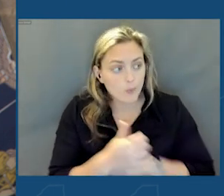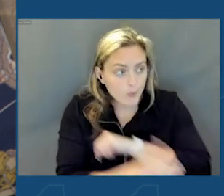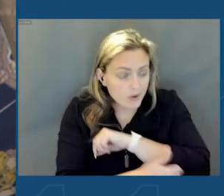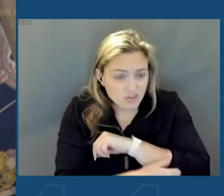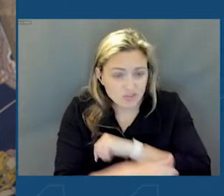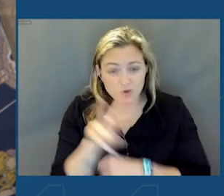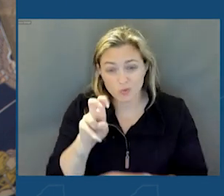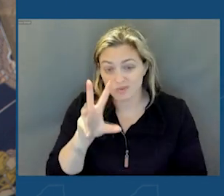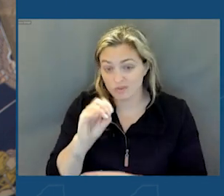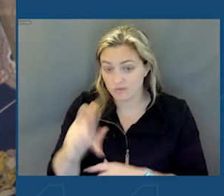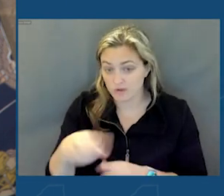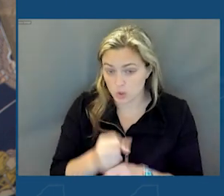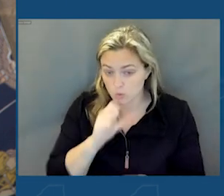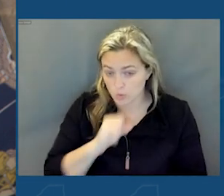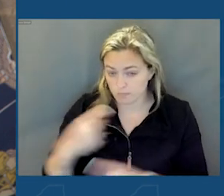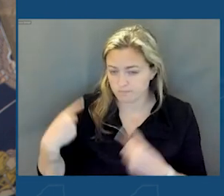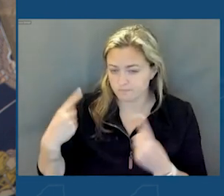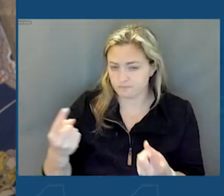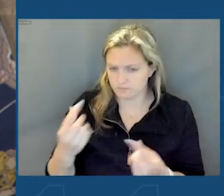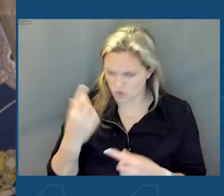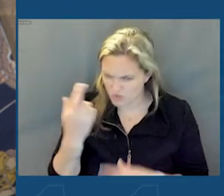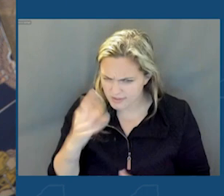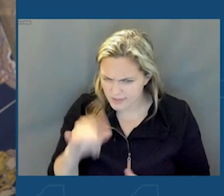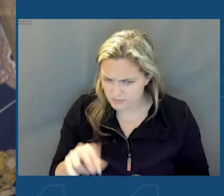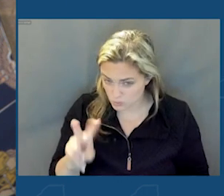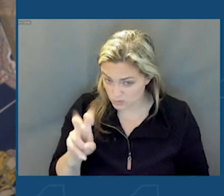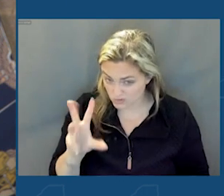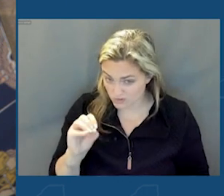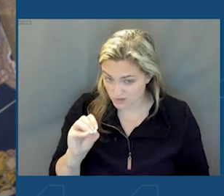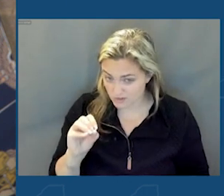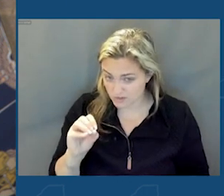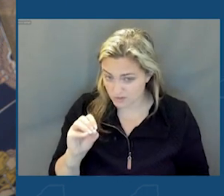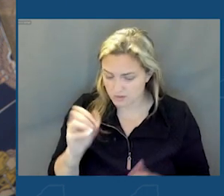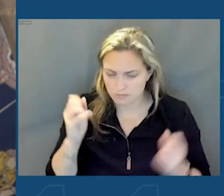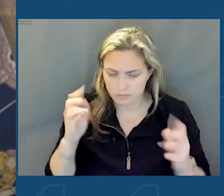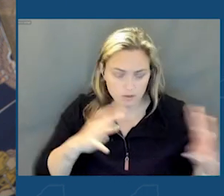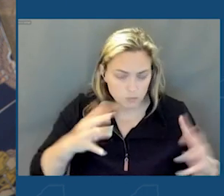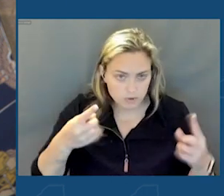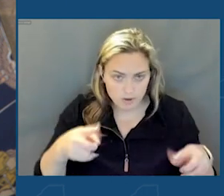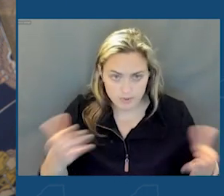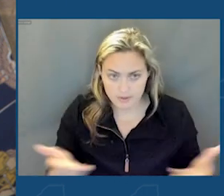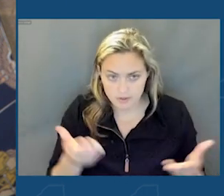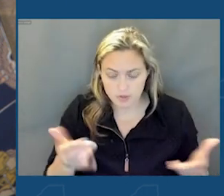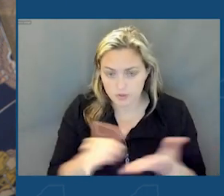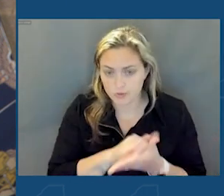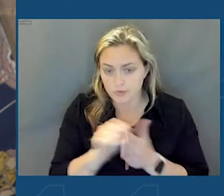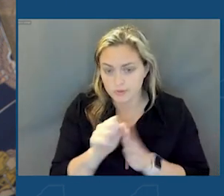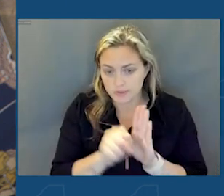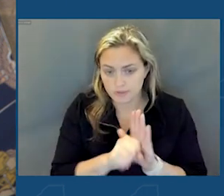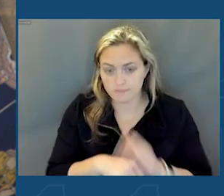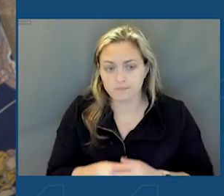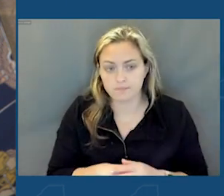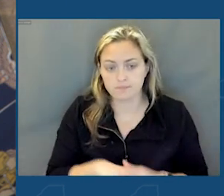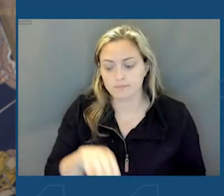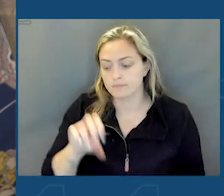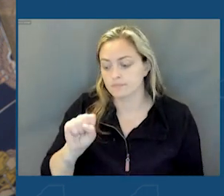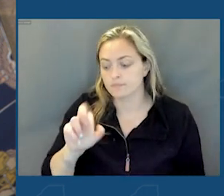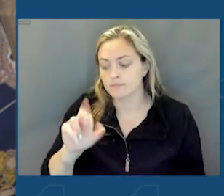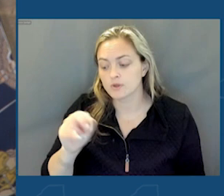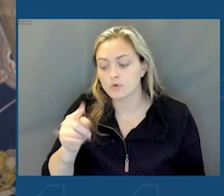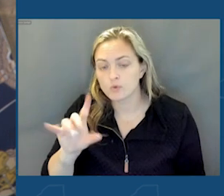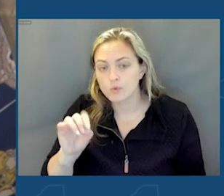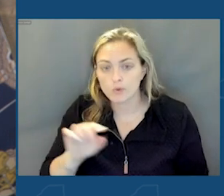250 years old. You realize that? Many battles were fought right here in our state. Saratoga, Battle of